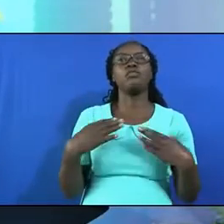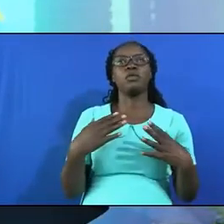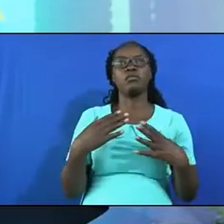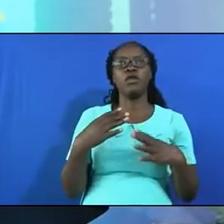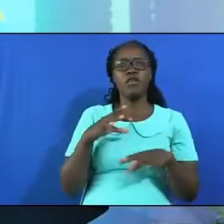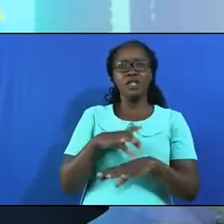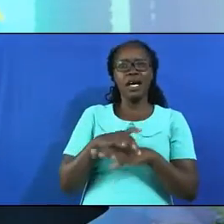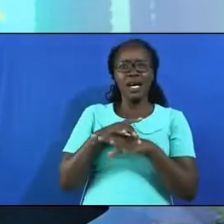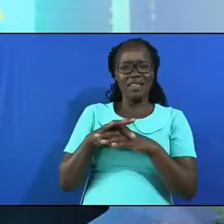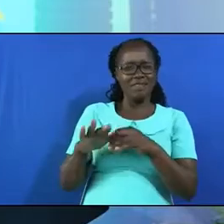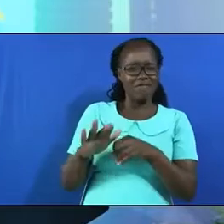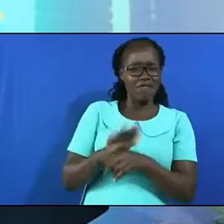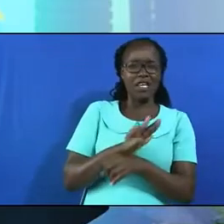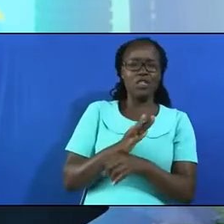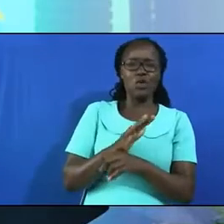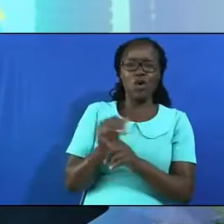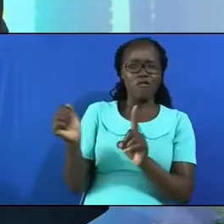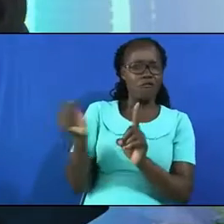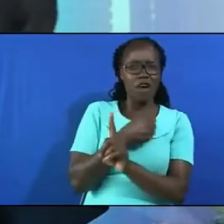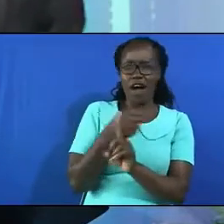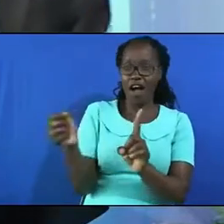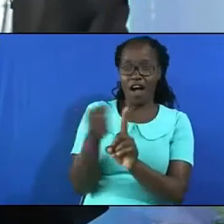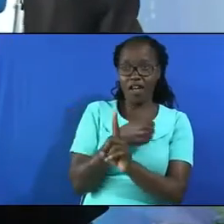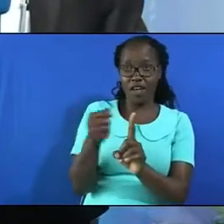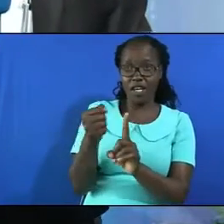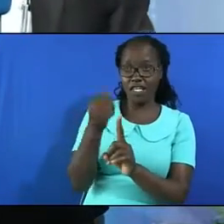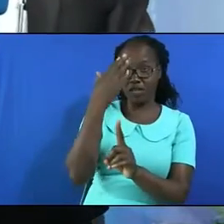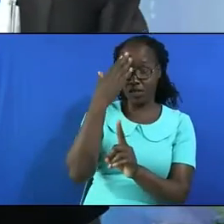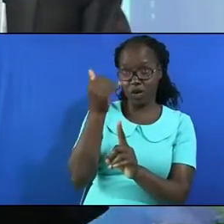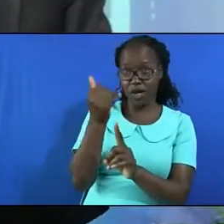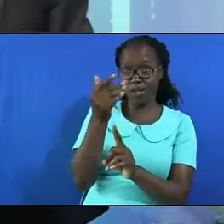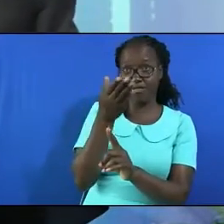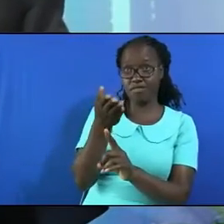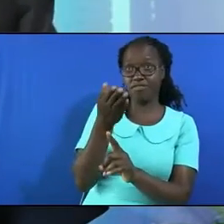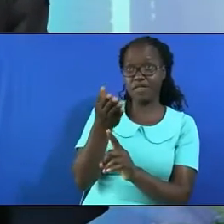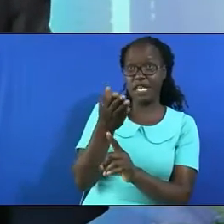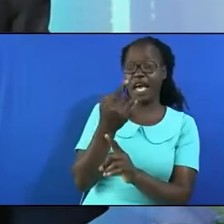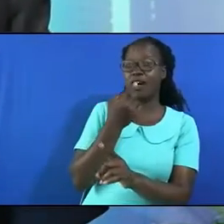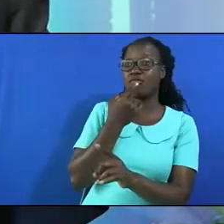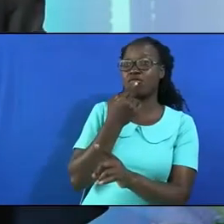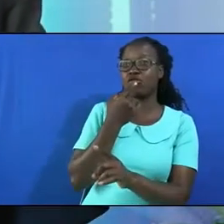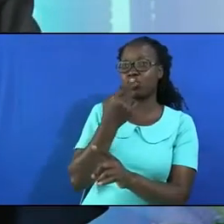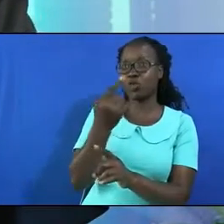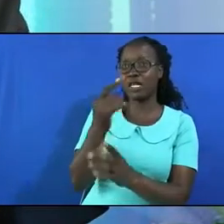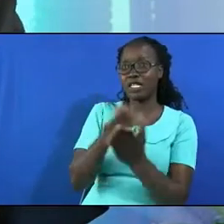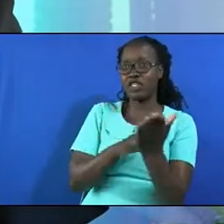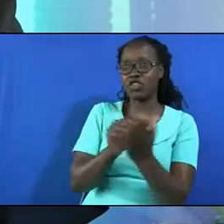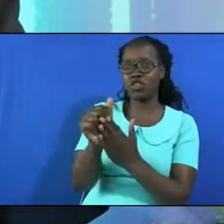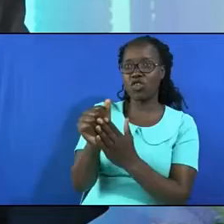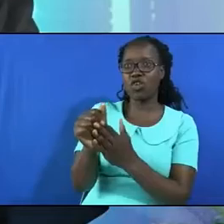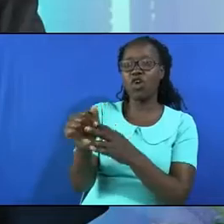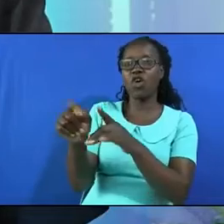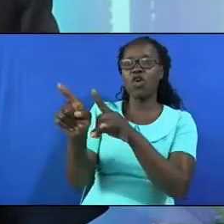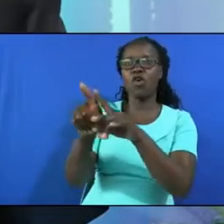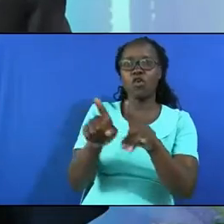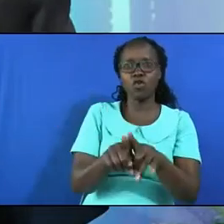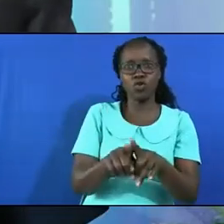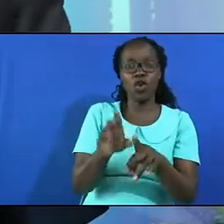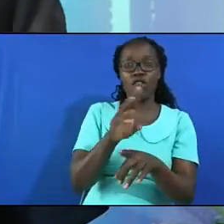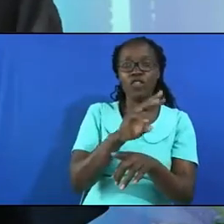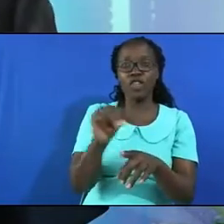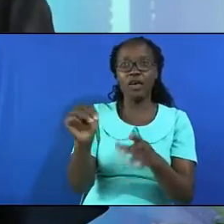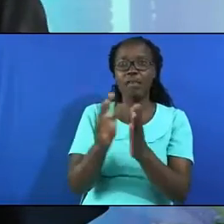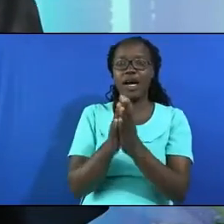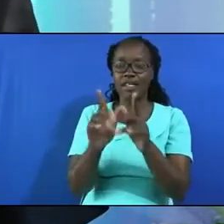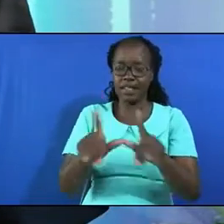the earth is filled with violence because of them. I am surely going to destroy both them